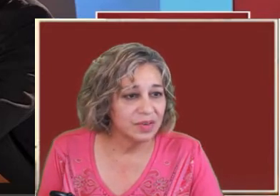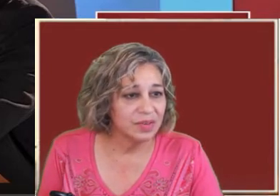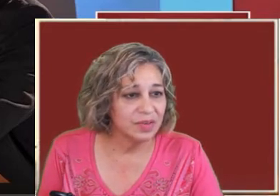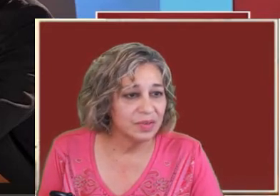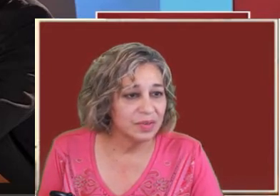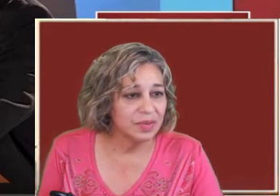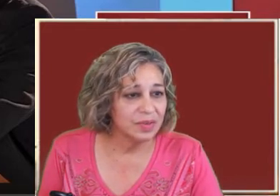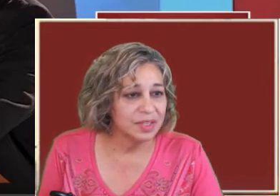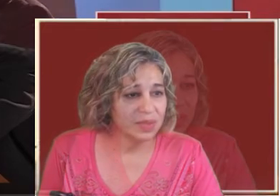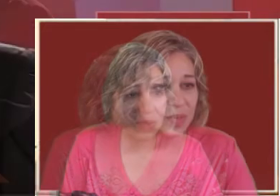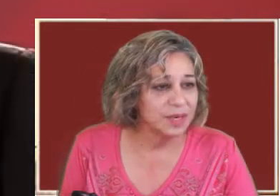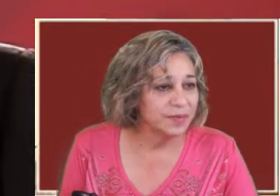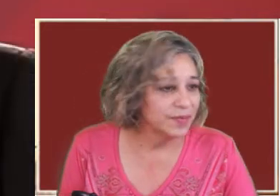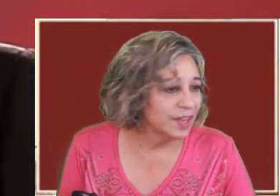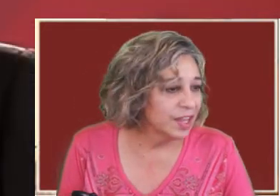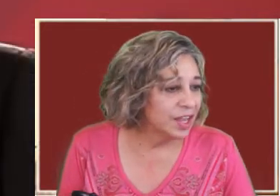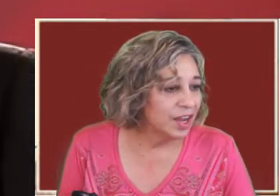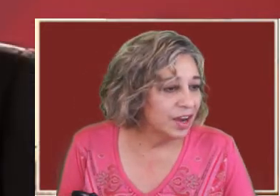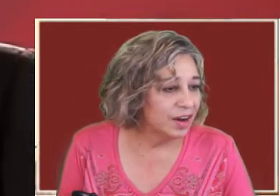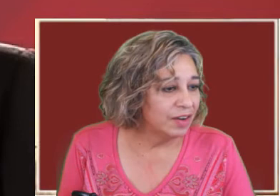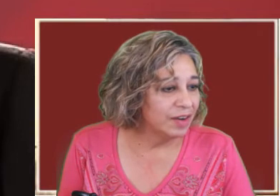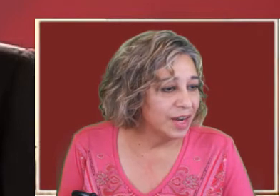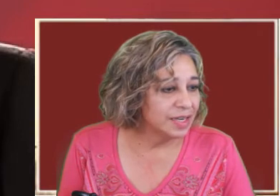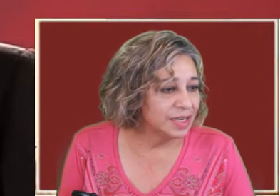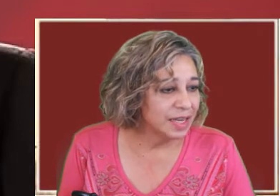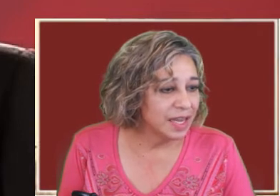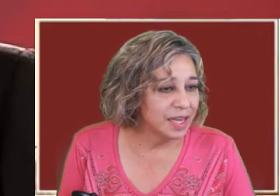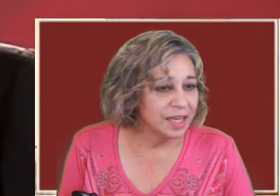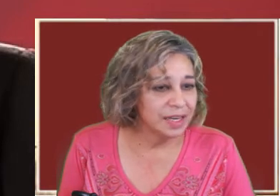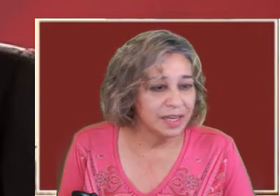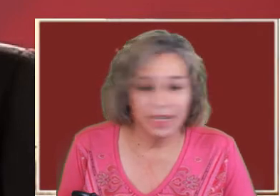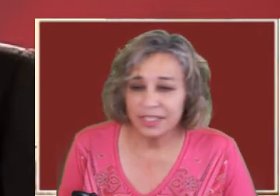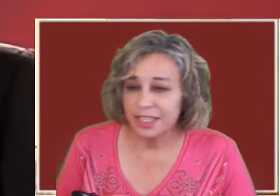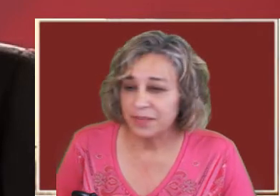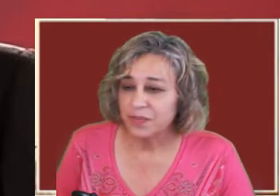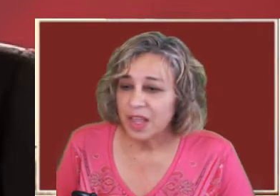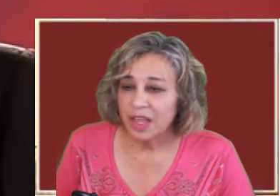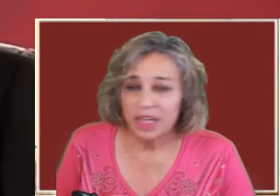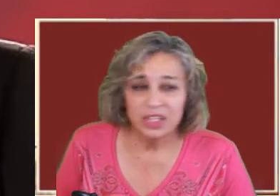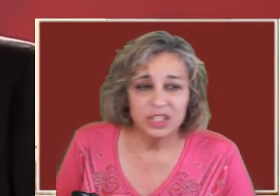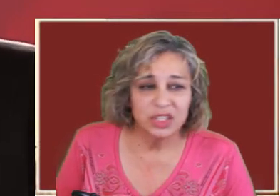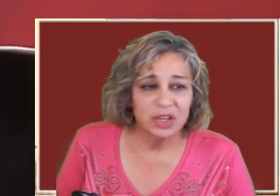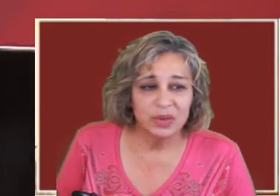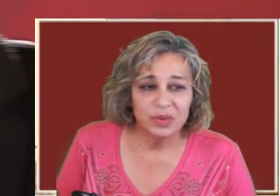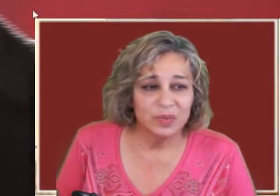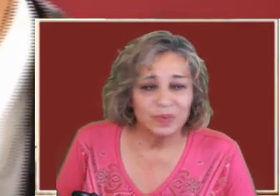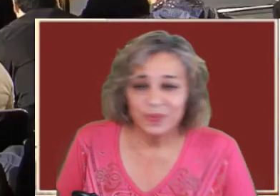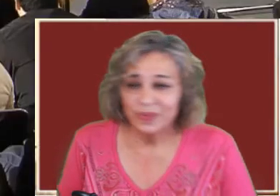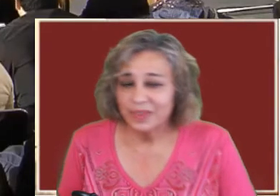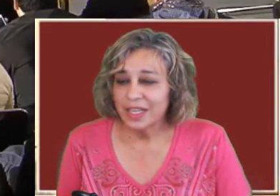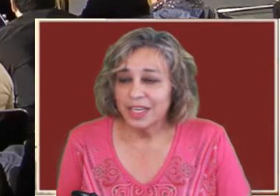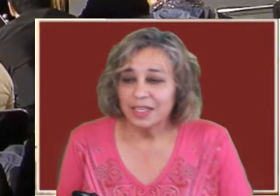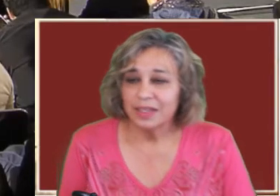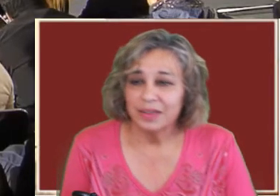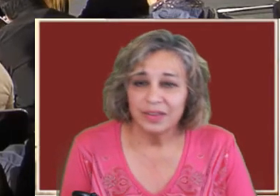to this one. All right. And let's see. So